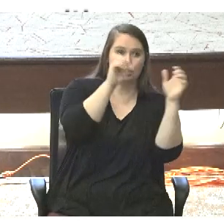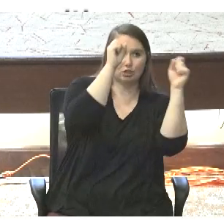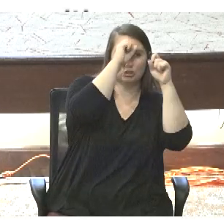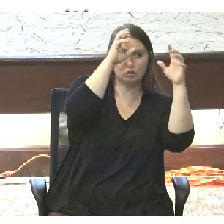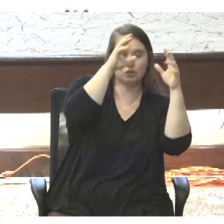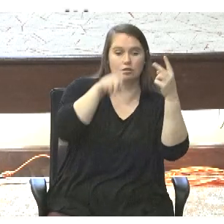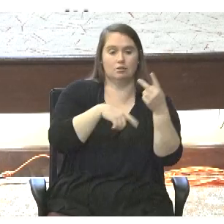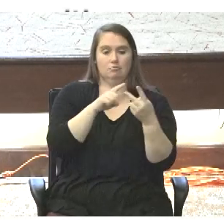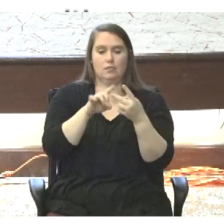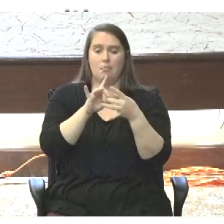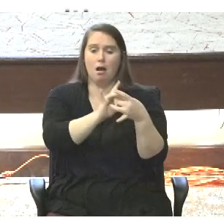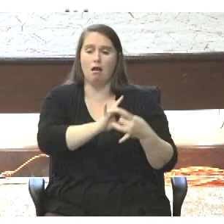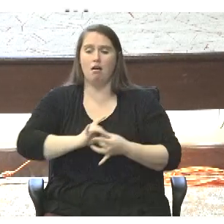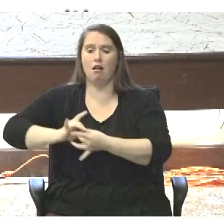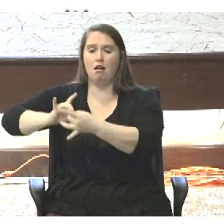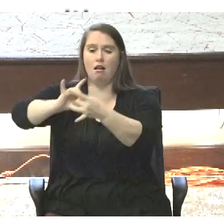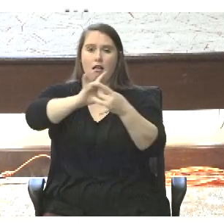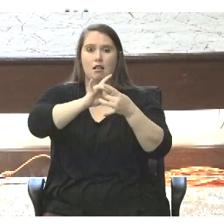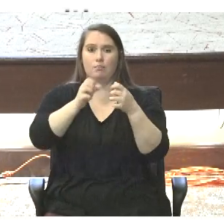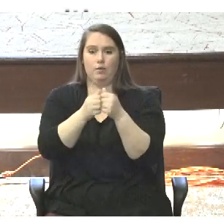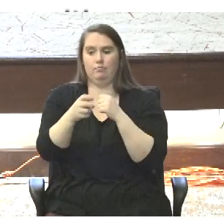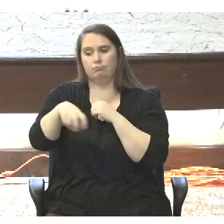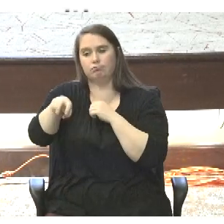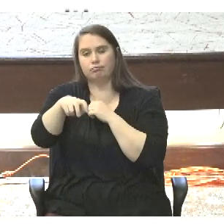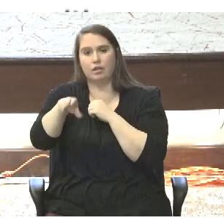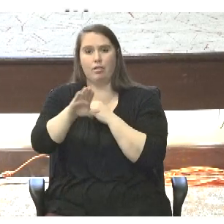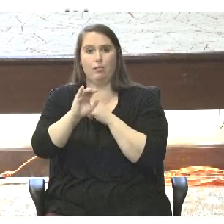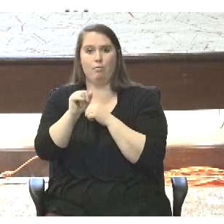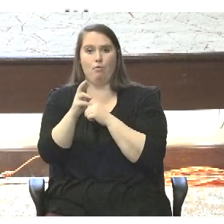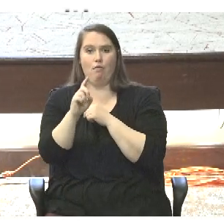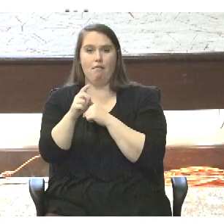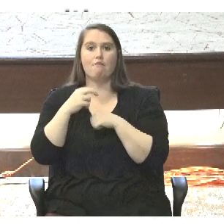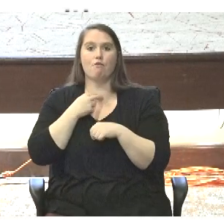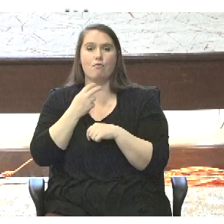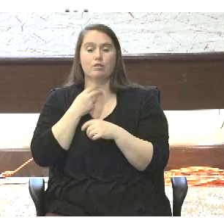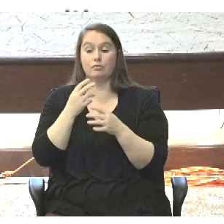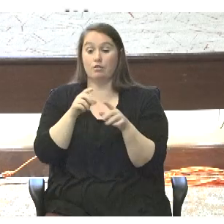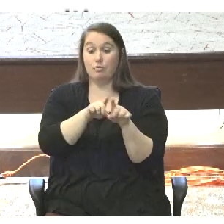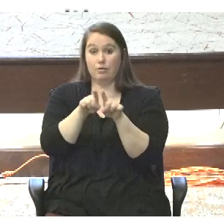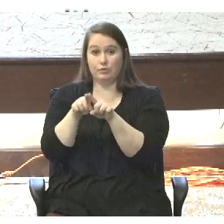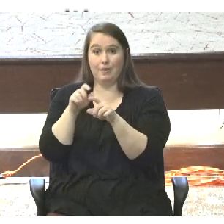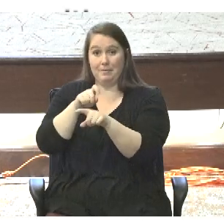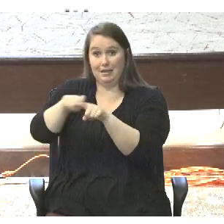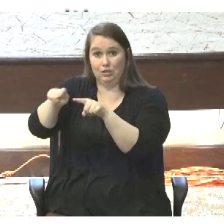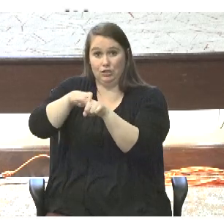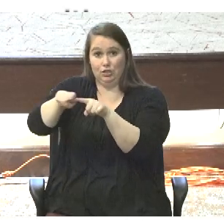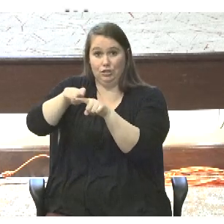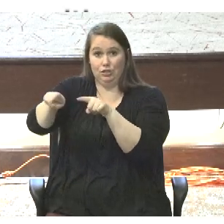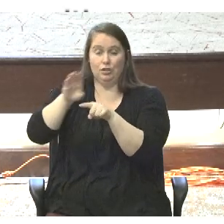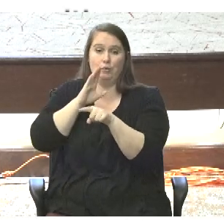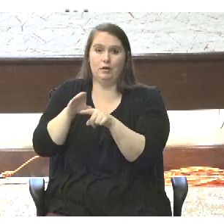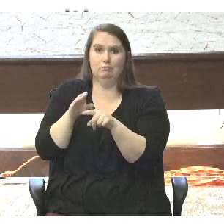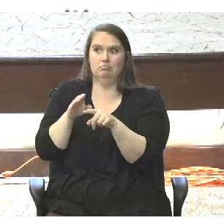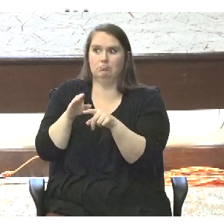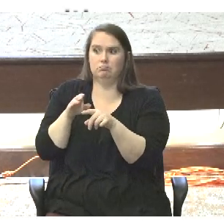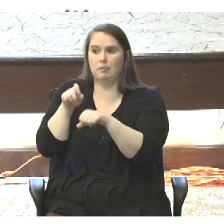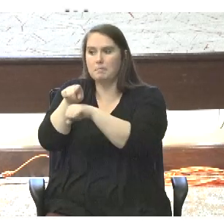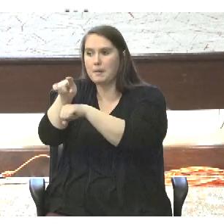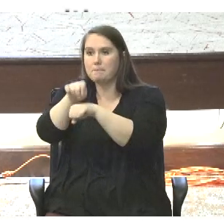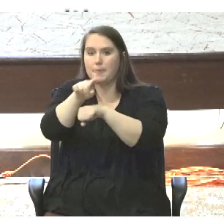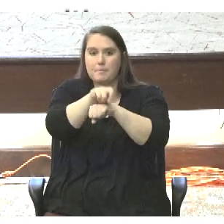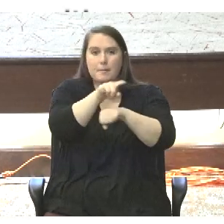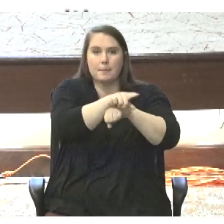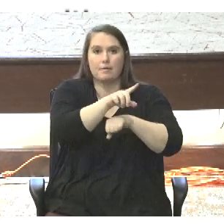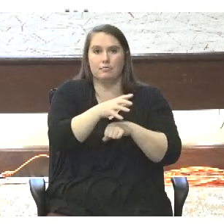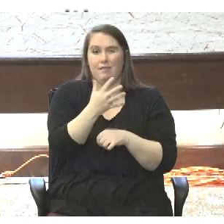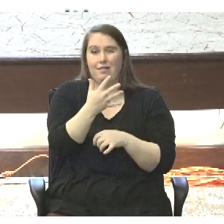some continuity in Waco Tourism's brand voice. We're also building out messaging that should resonate with Waco's plan for visitor growth over the